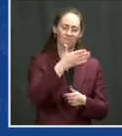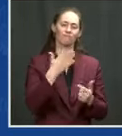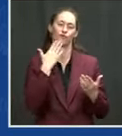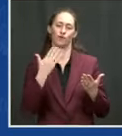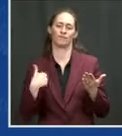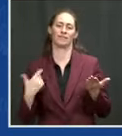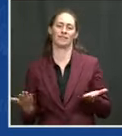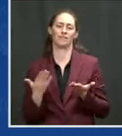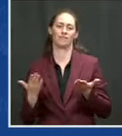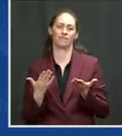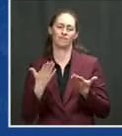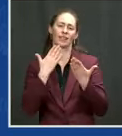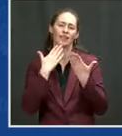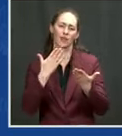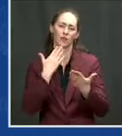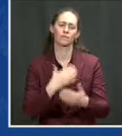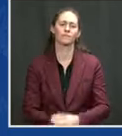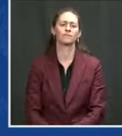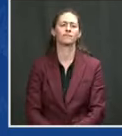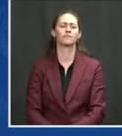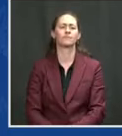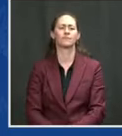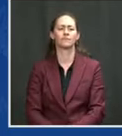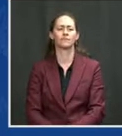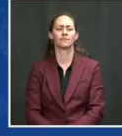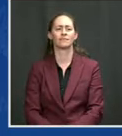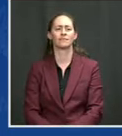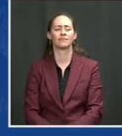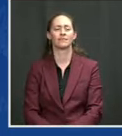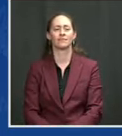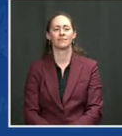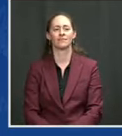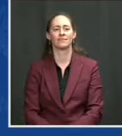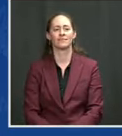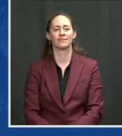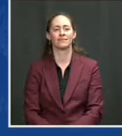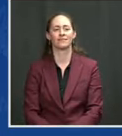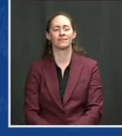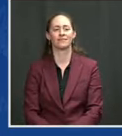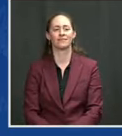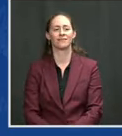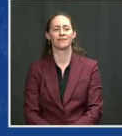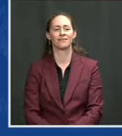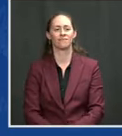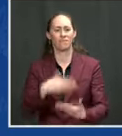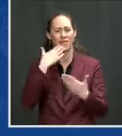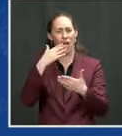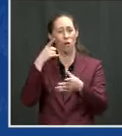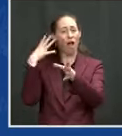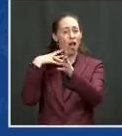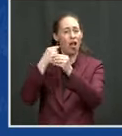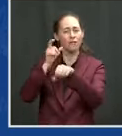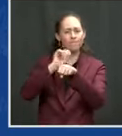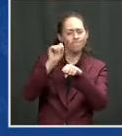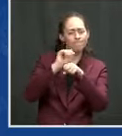you so much to you, all your teams, all that you're doing to center equity in your vaccination campaigns.